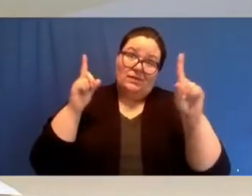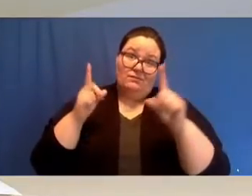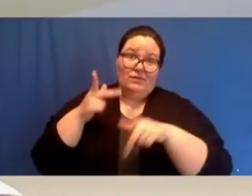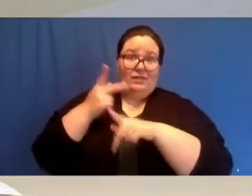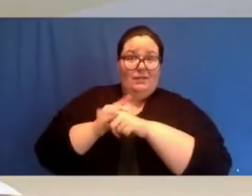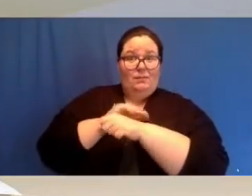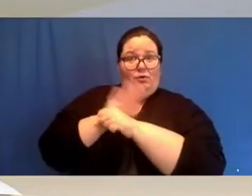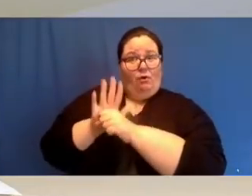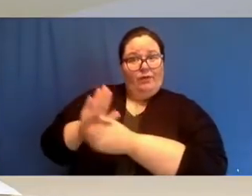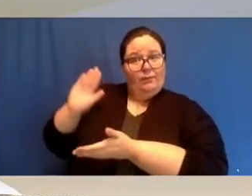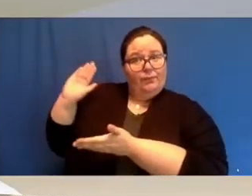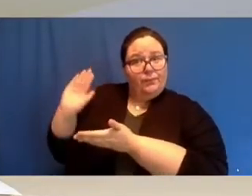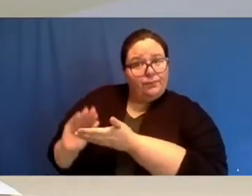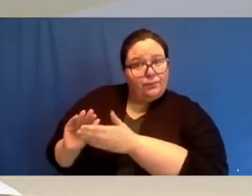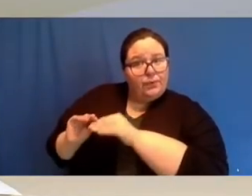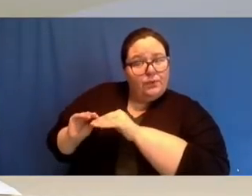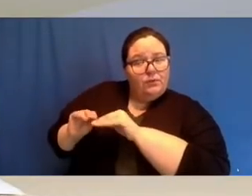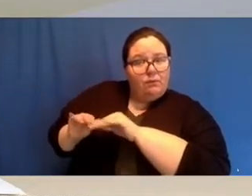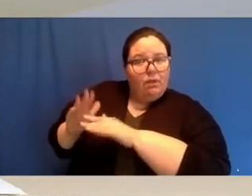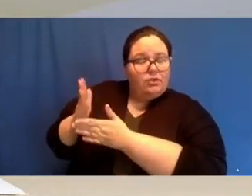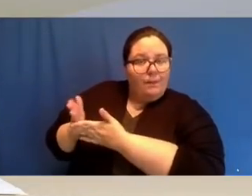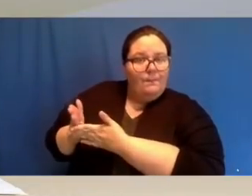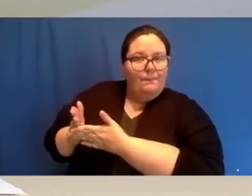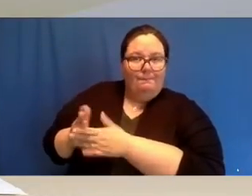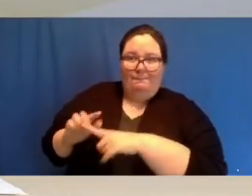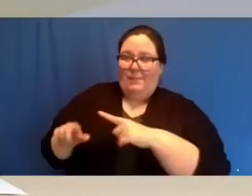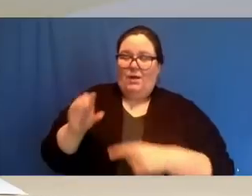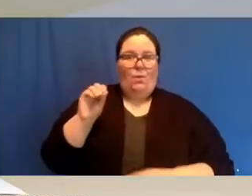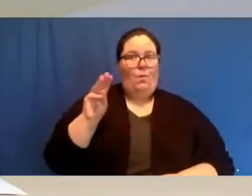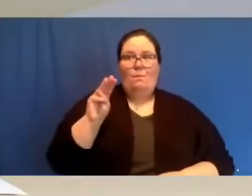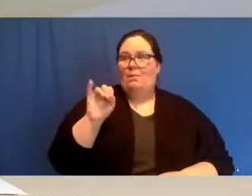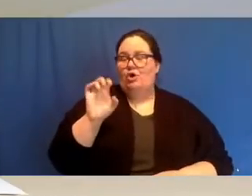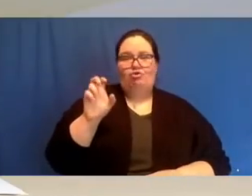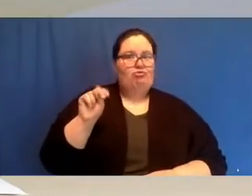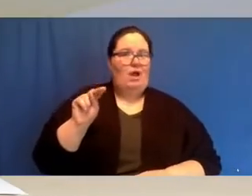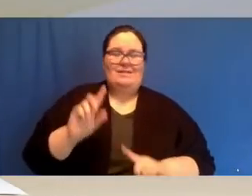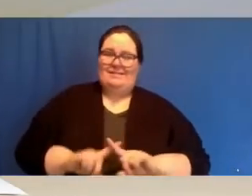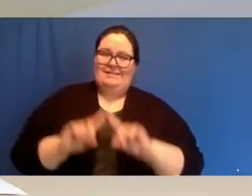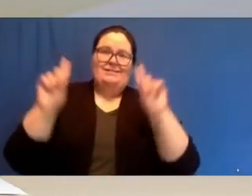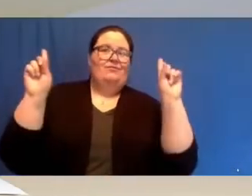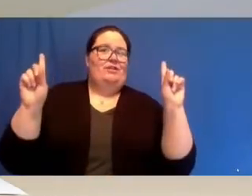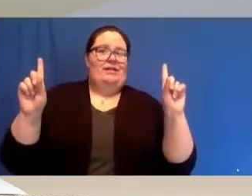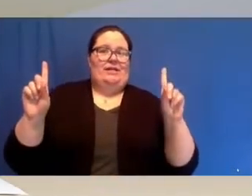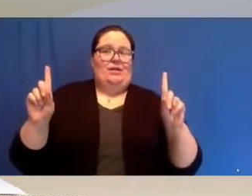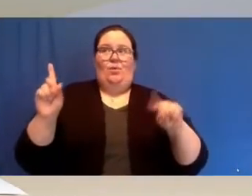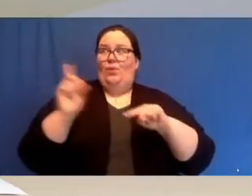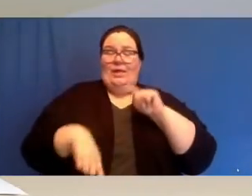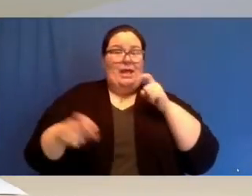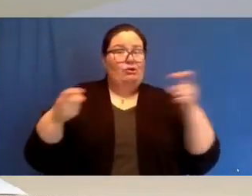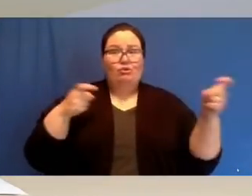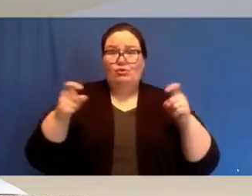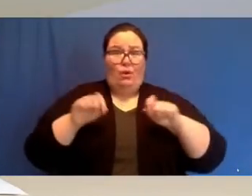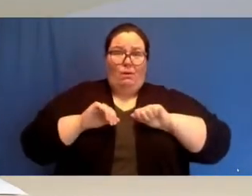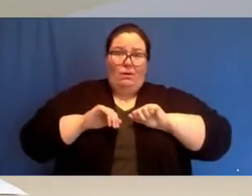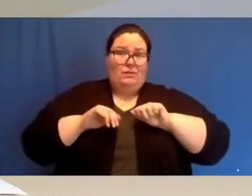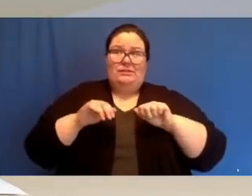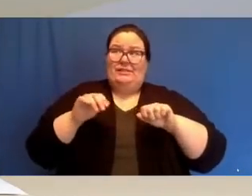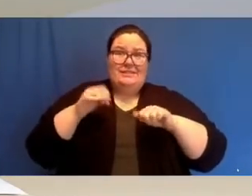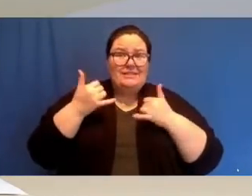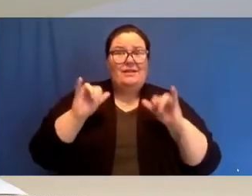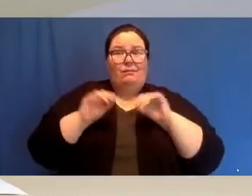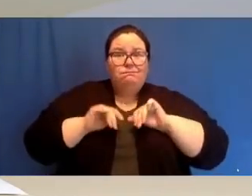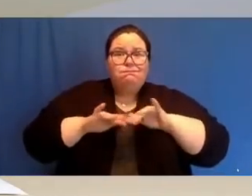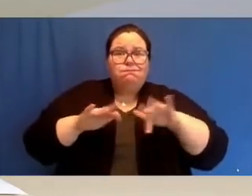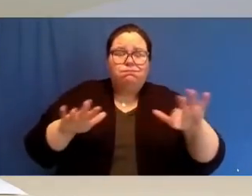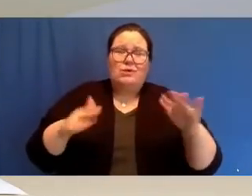to date, we will not be able to contain the spread of the Omicron variant in the same way. I urge all island residents to